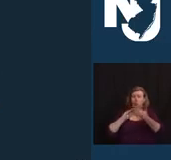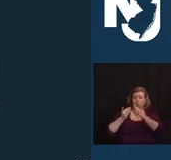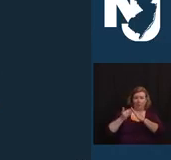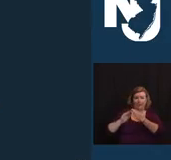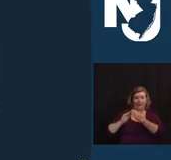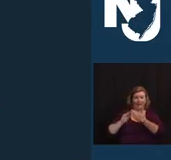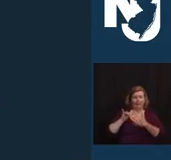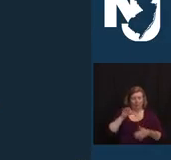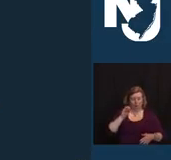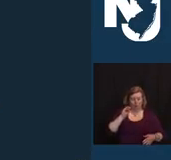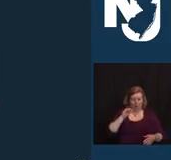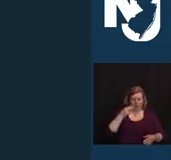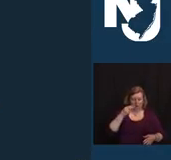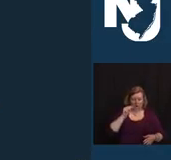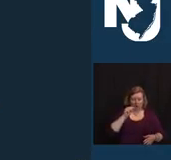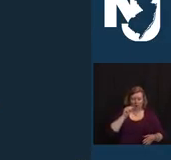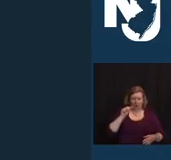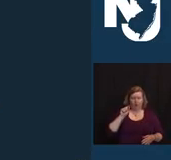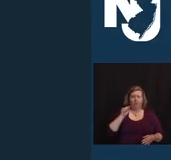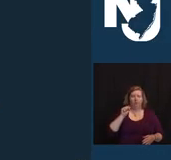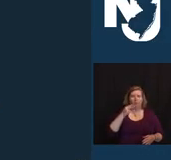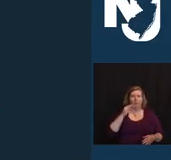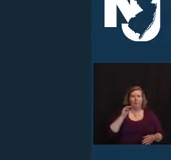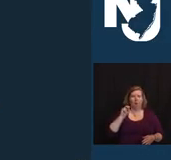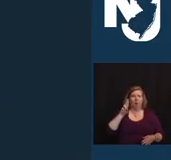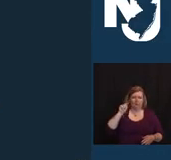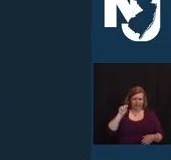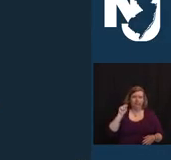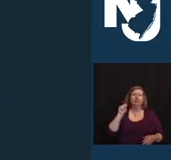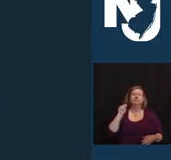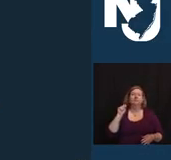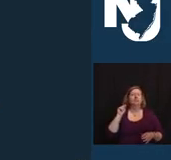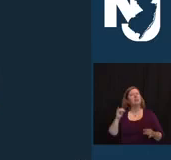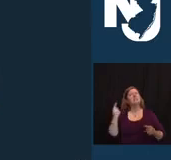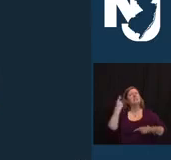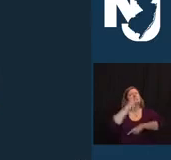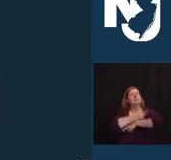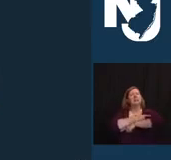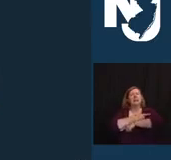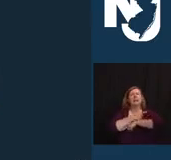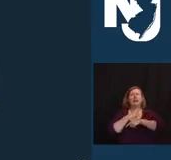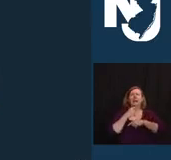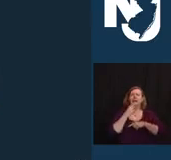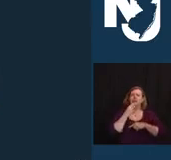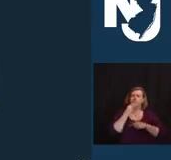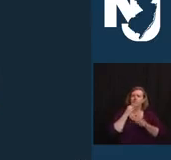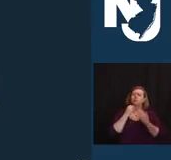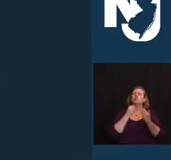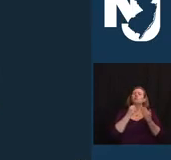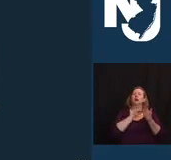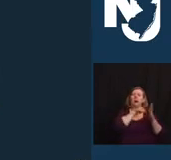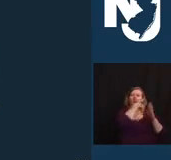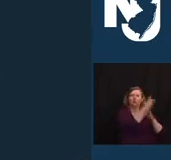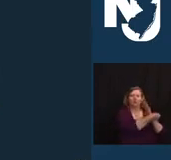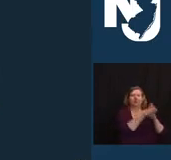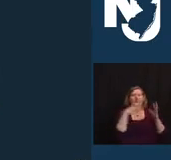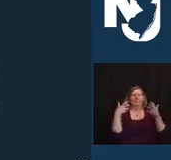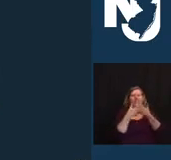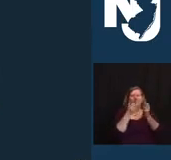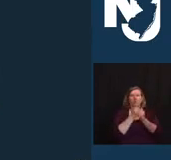Yom Ha'atzmaut, the day on the Hebrew calendar which corresponds to Israel's Independence Day